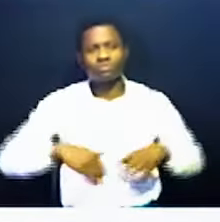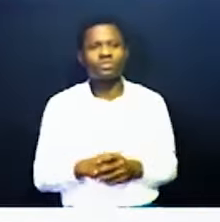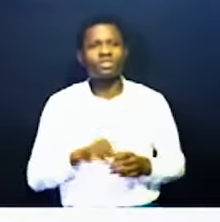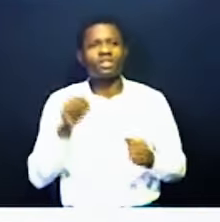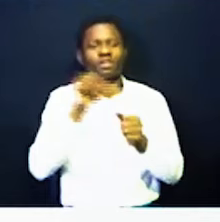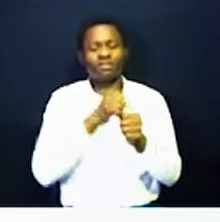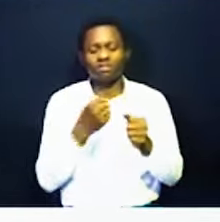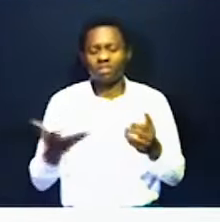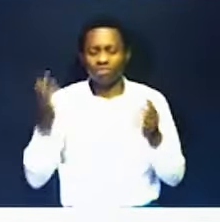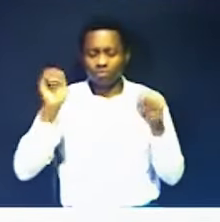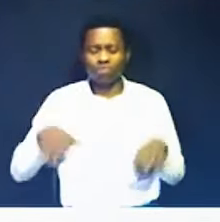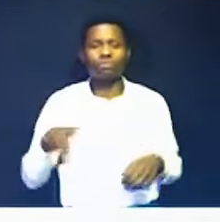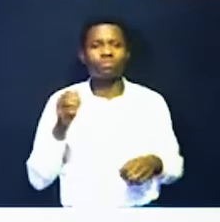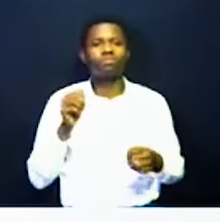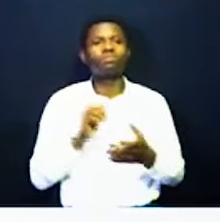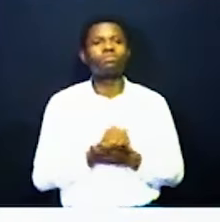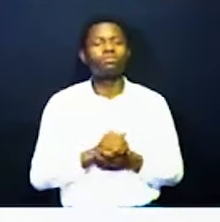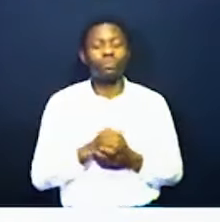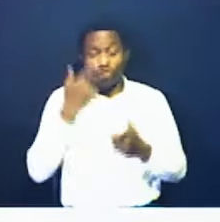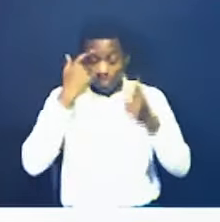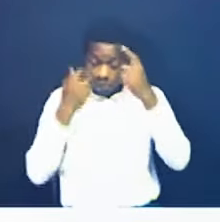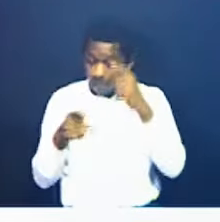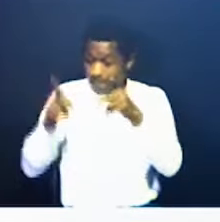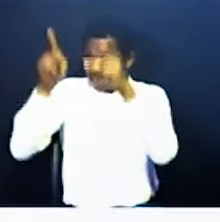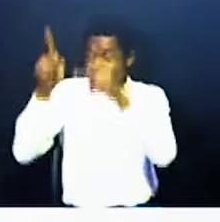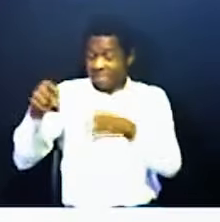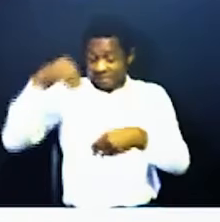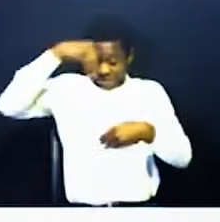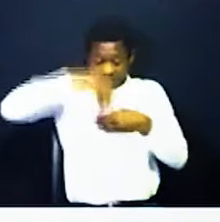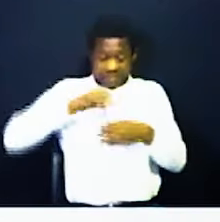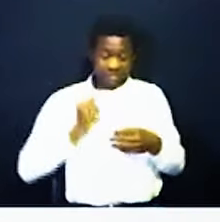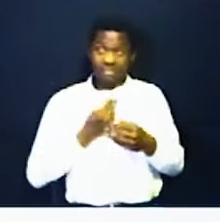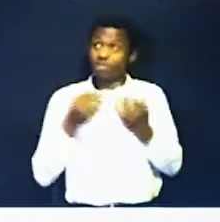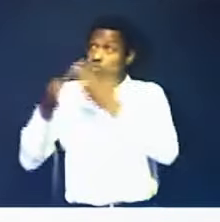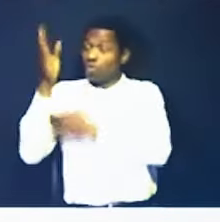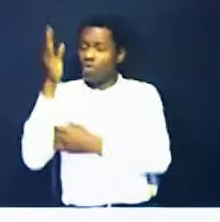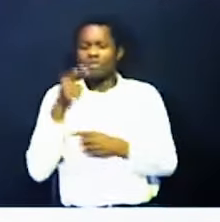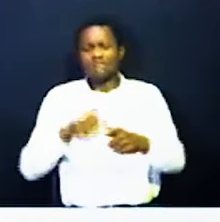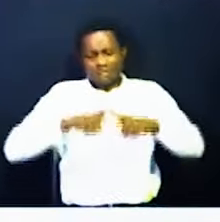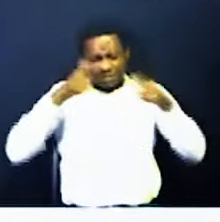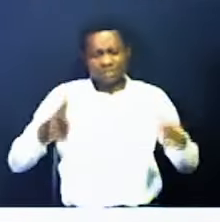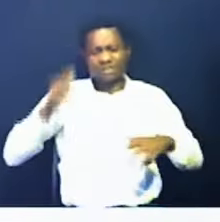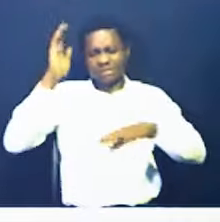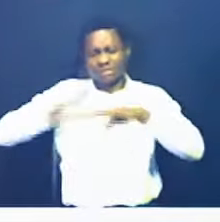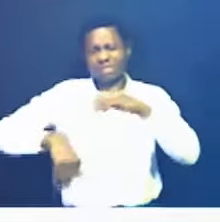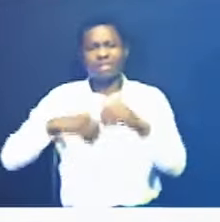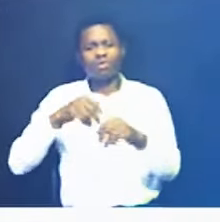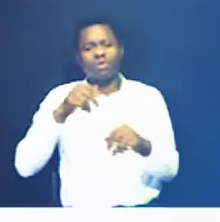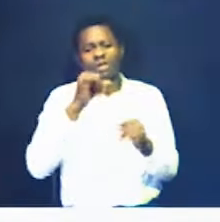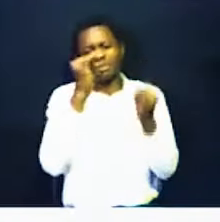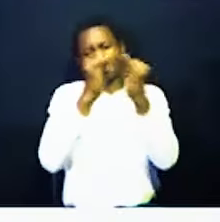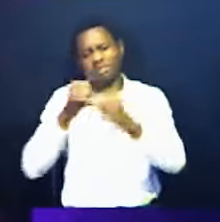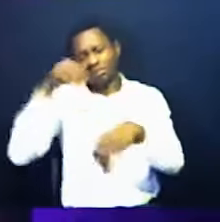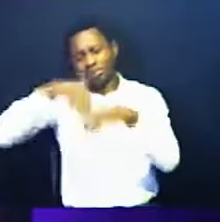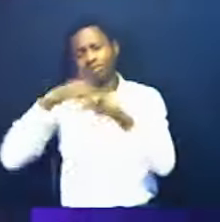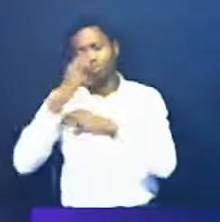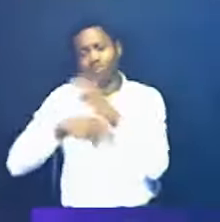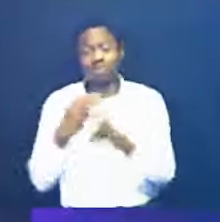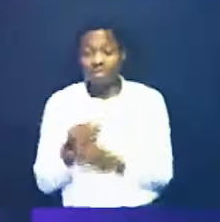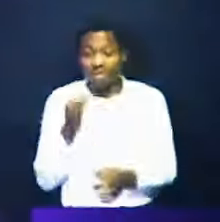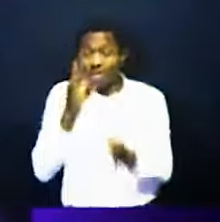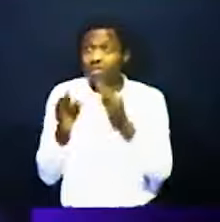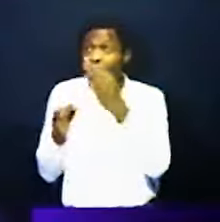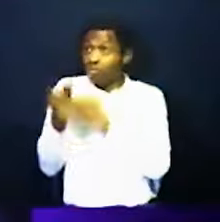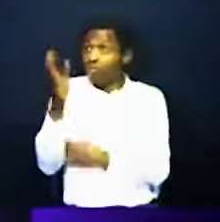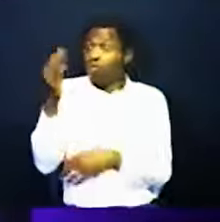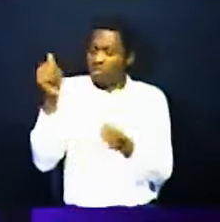bi da. Because greater is he that is in us than he that is in the world. If God be for